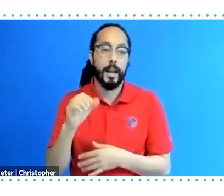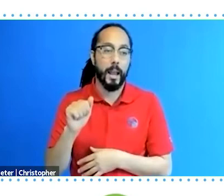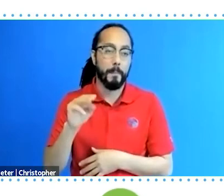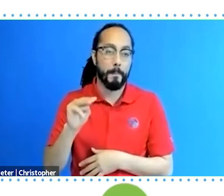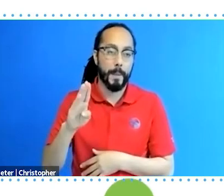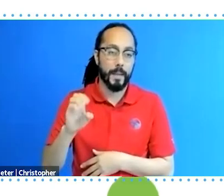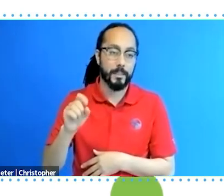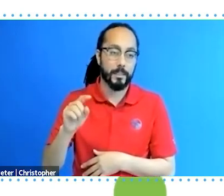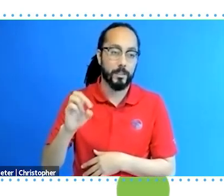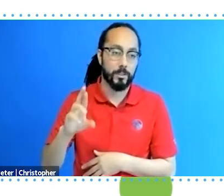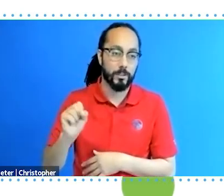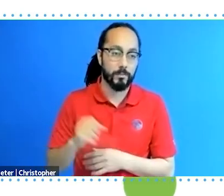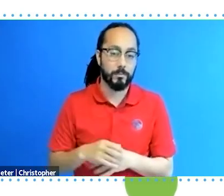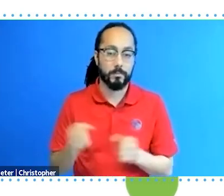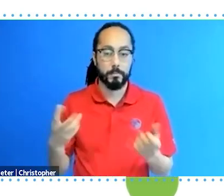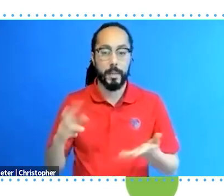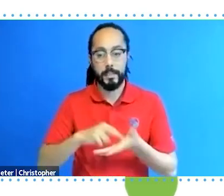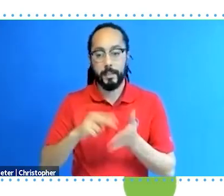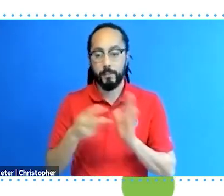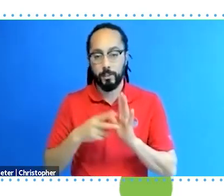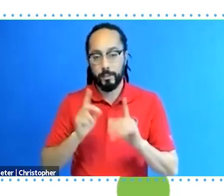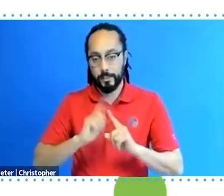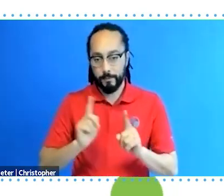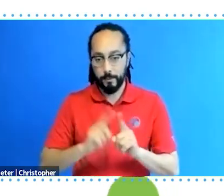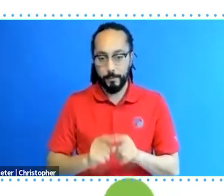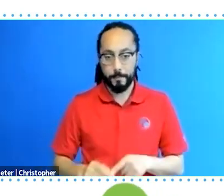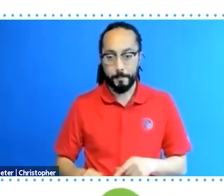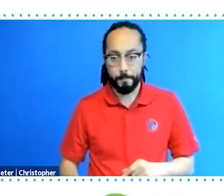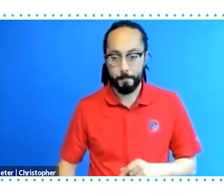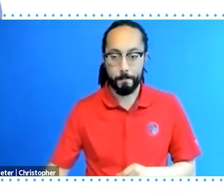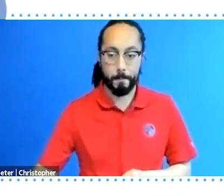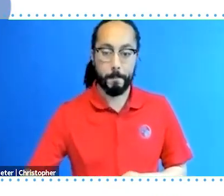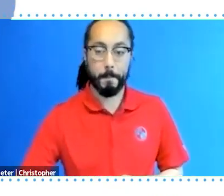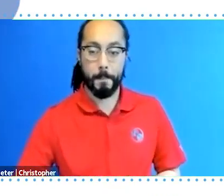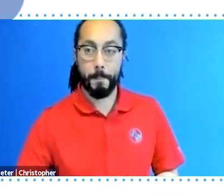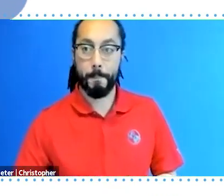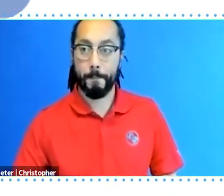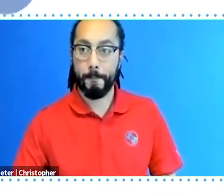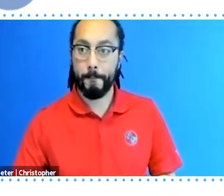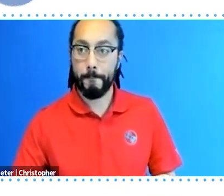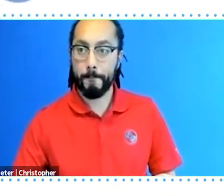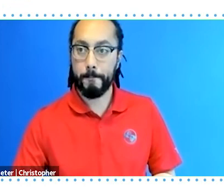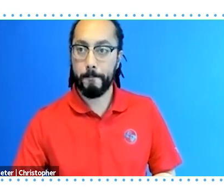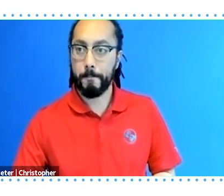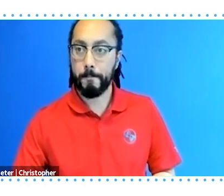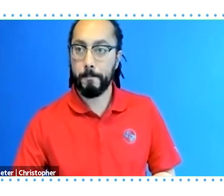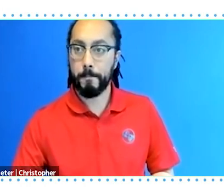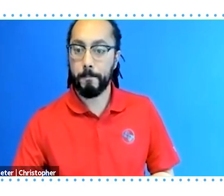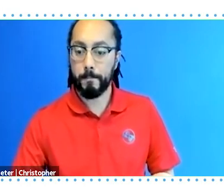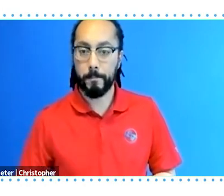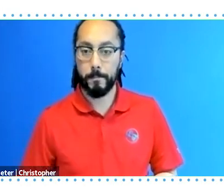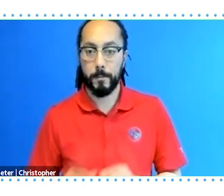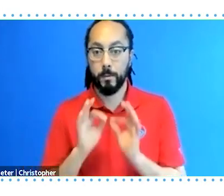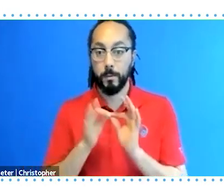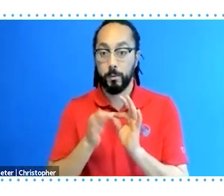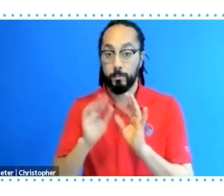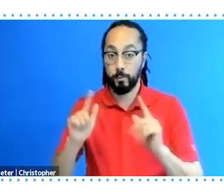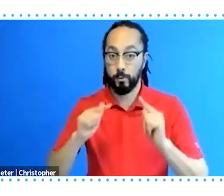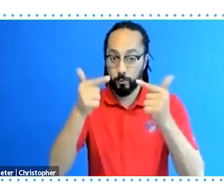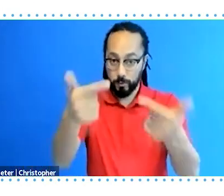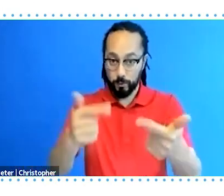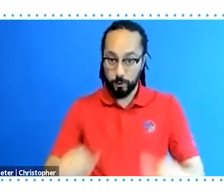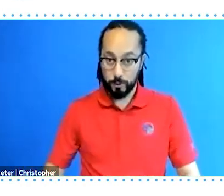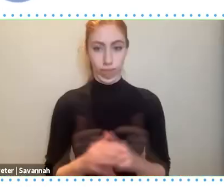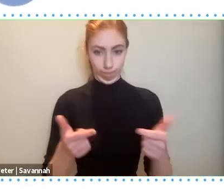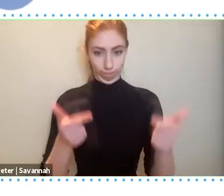of definitions out there. One thing that I want to bring forward to frame discussion today is from the ONN's report, which